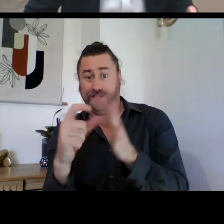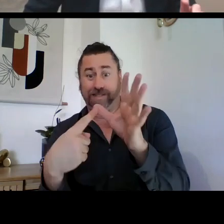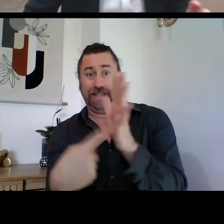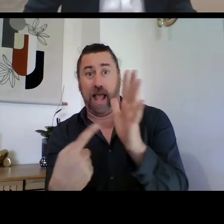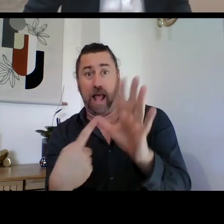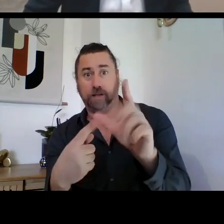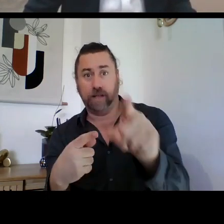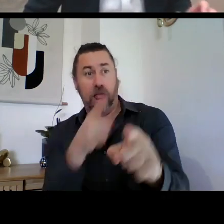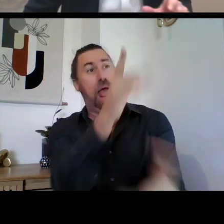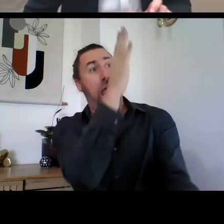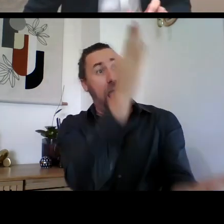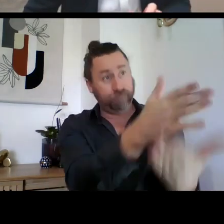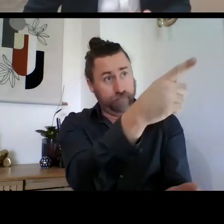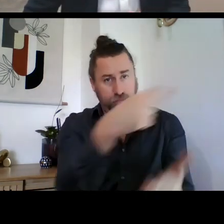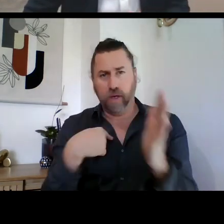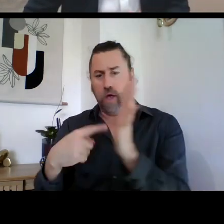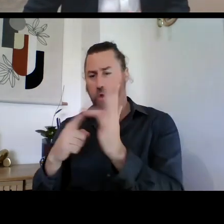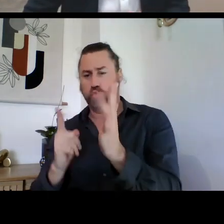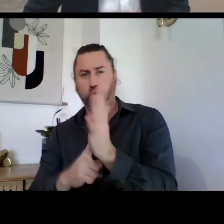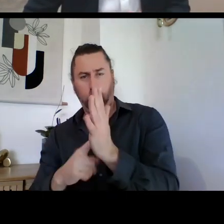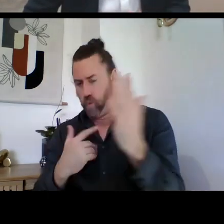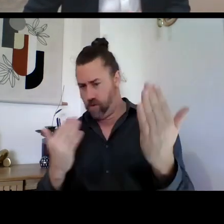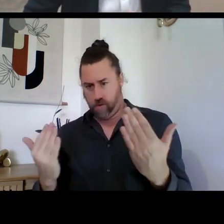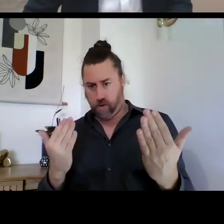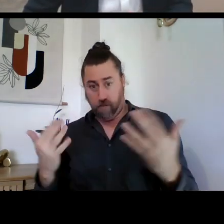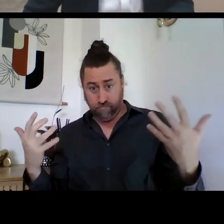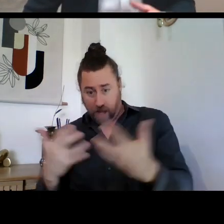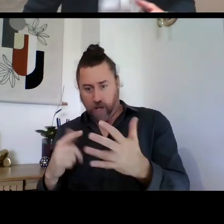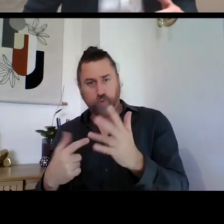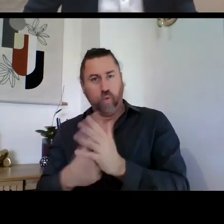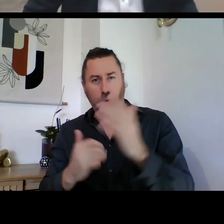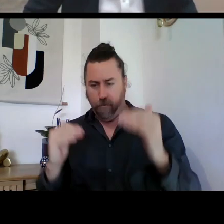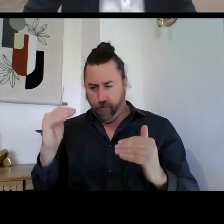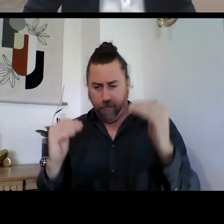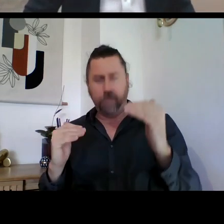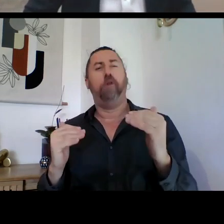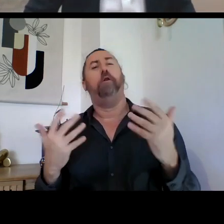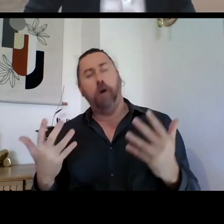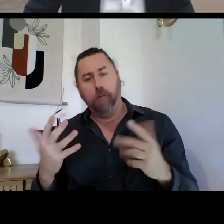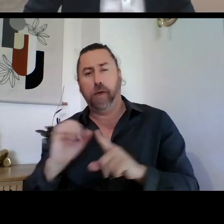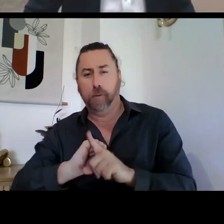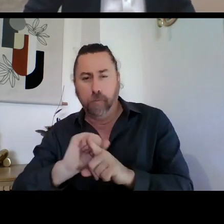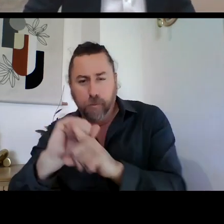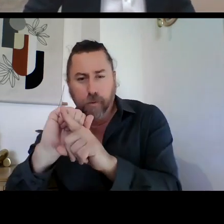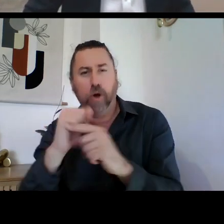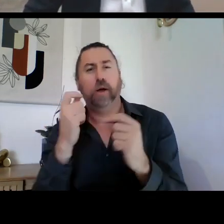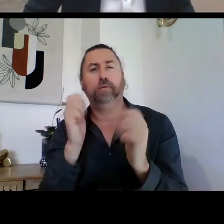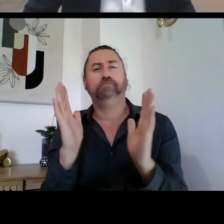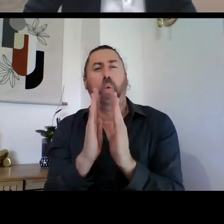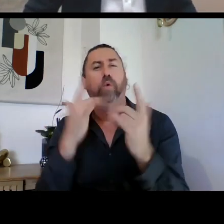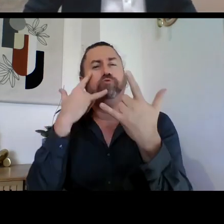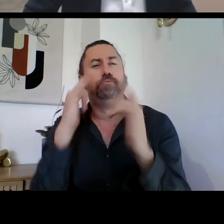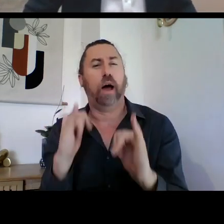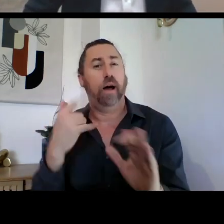the assessment to their actual services. The tool was then further refined through another small-scale trial